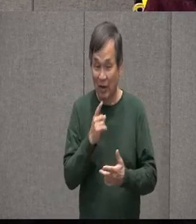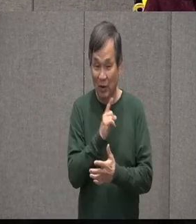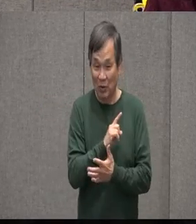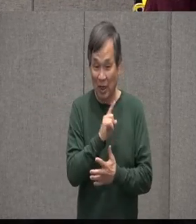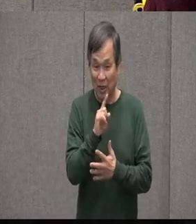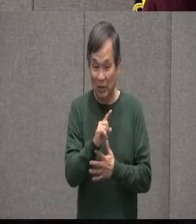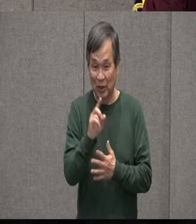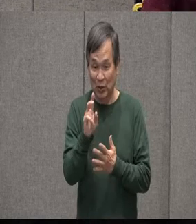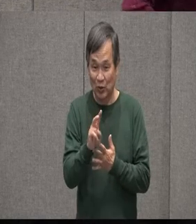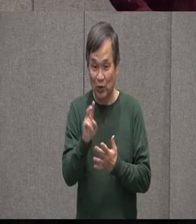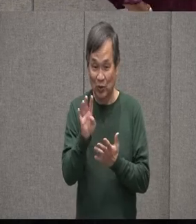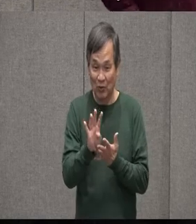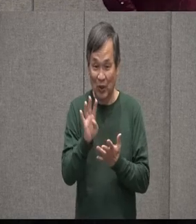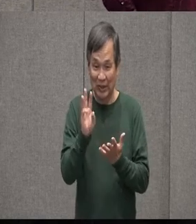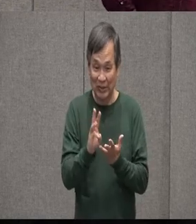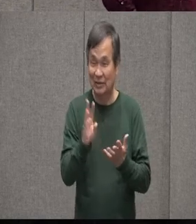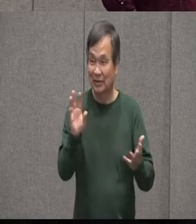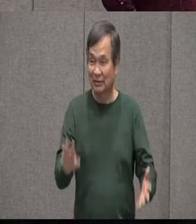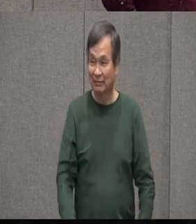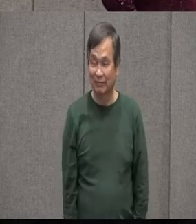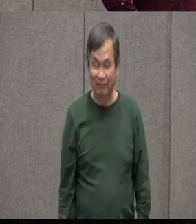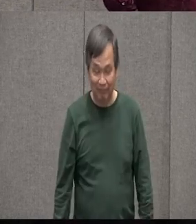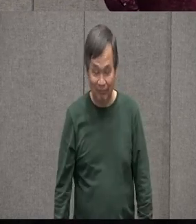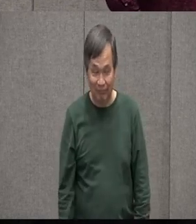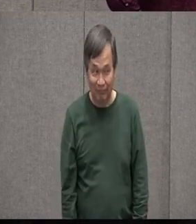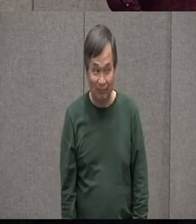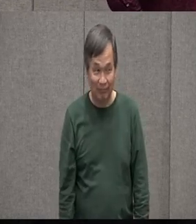a 2, a 4, and a 6.